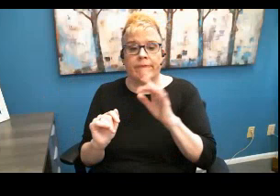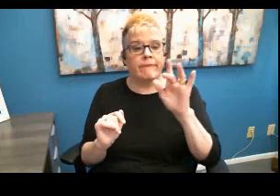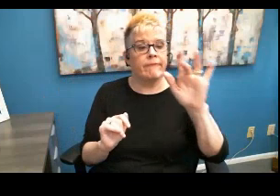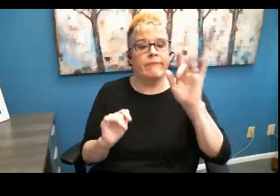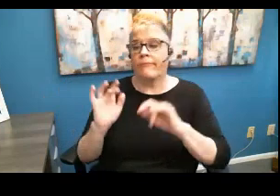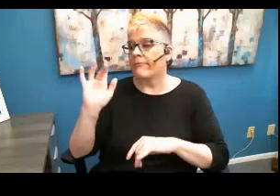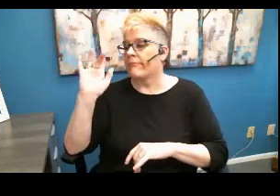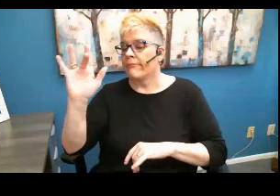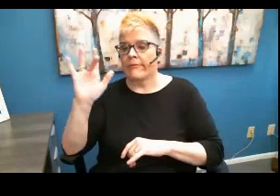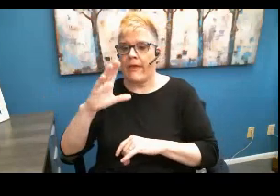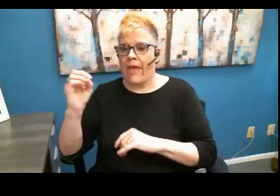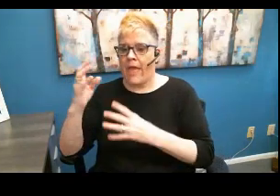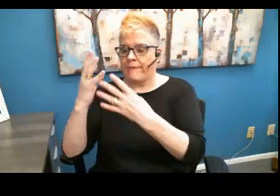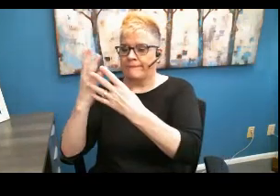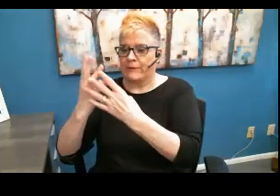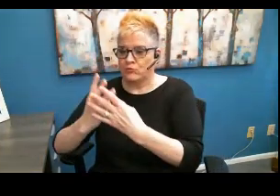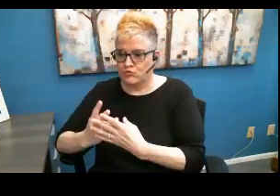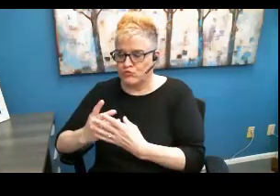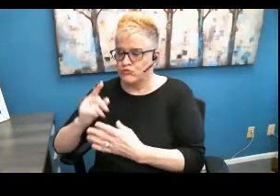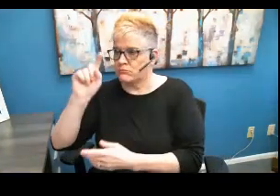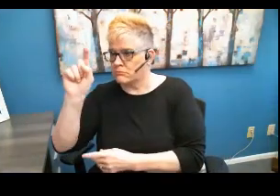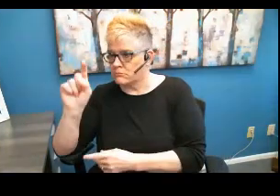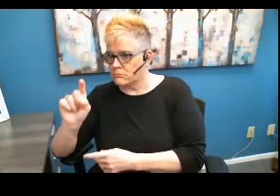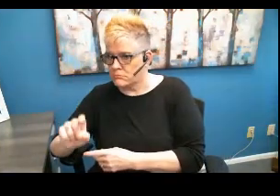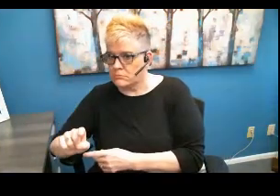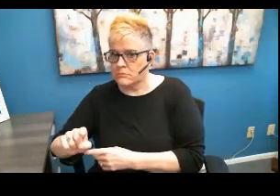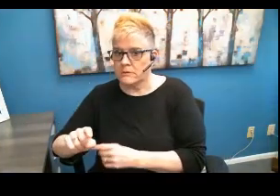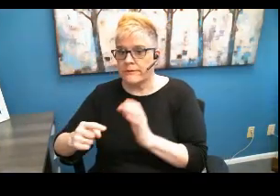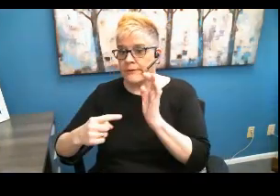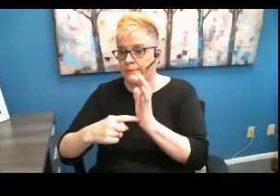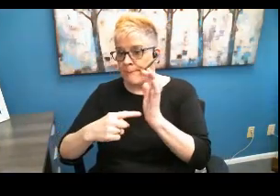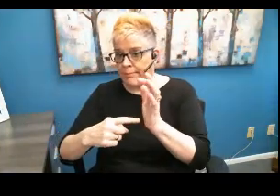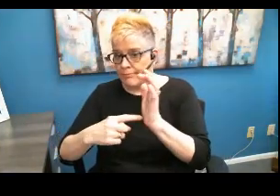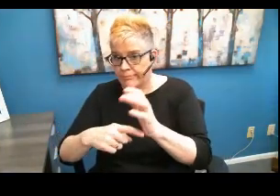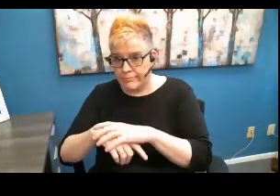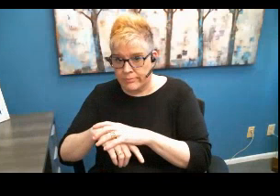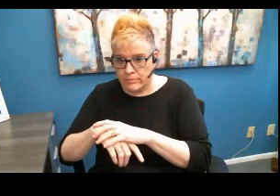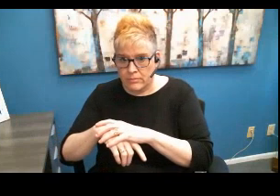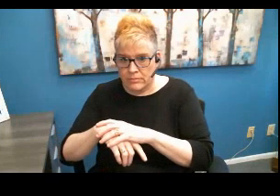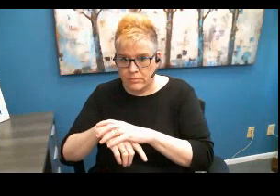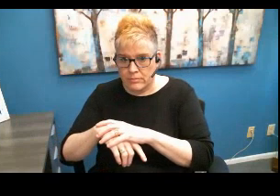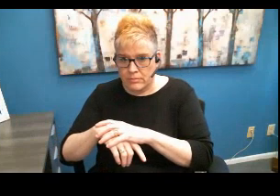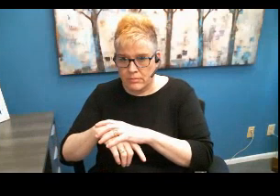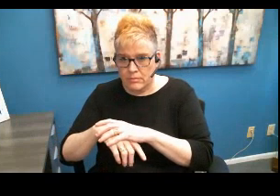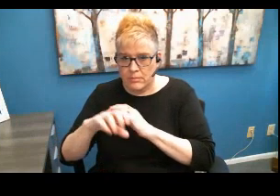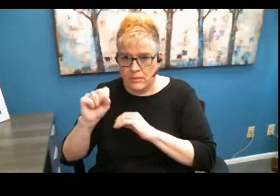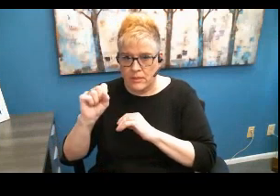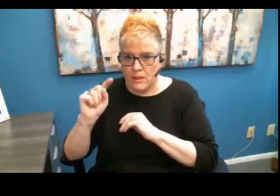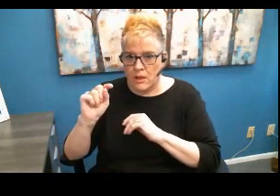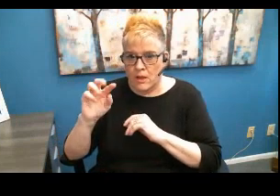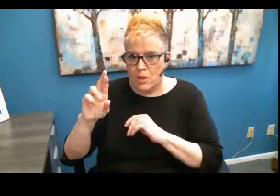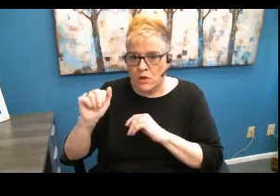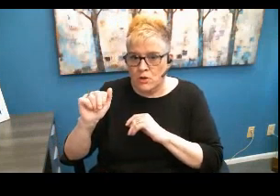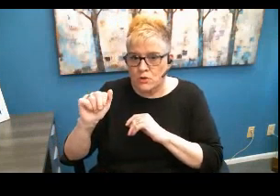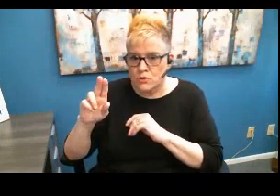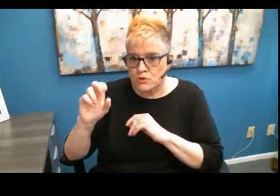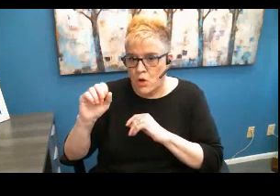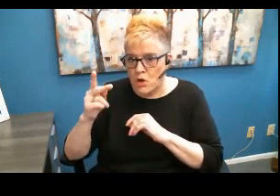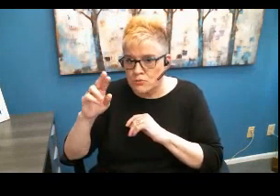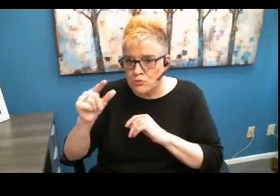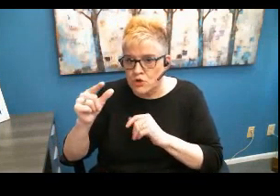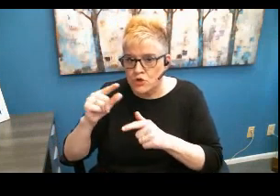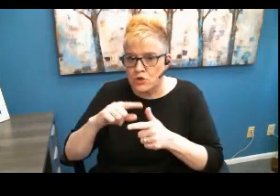variables on map layers to turn on. So an example here, we have up in the Stroudsburg, Mount Pocono area that